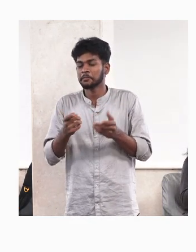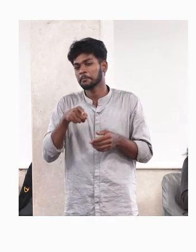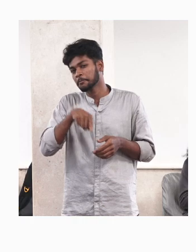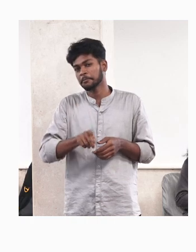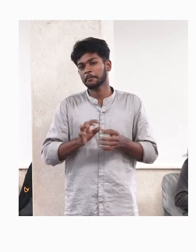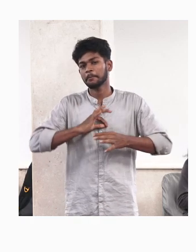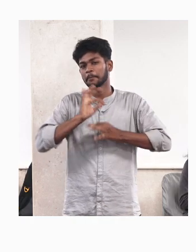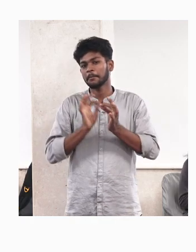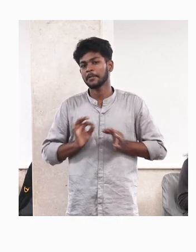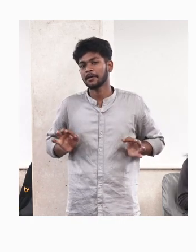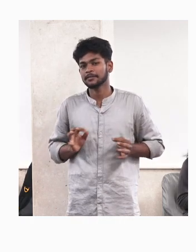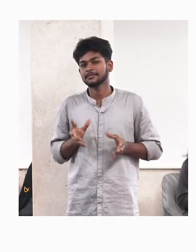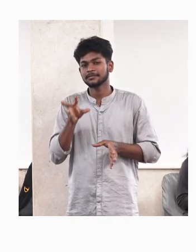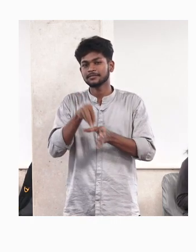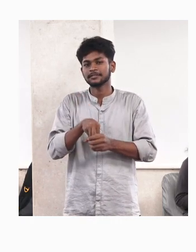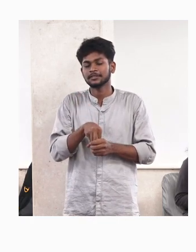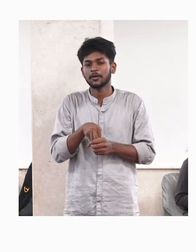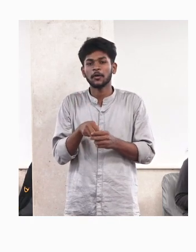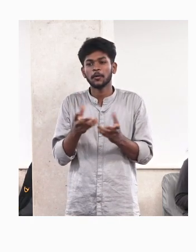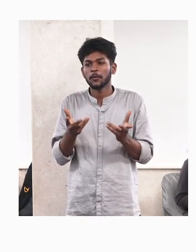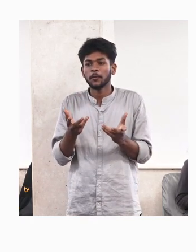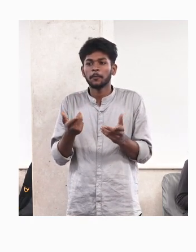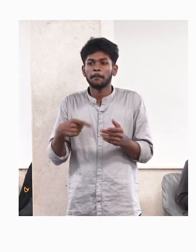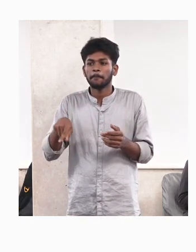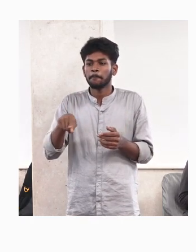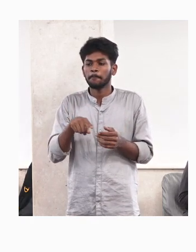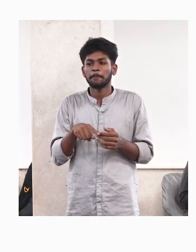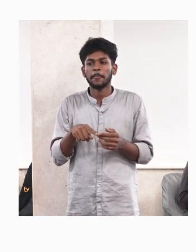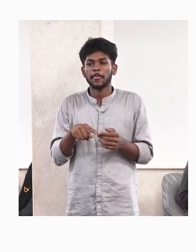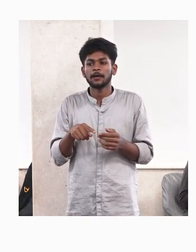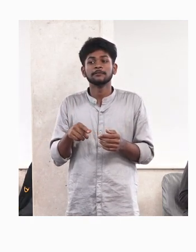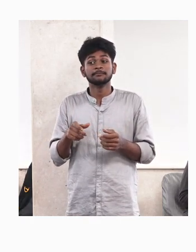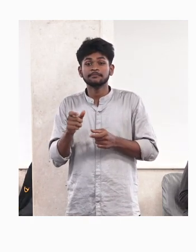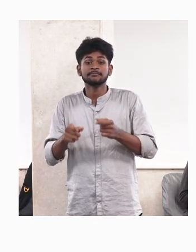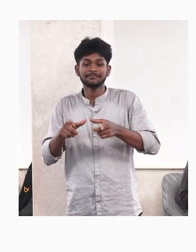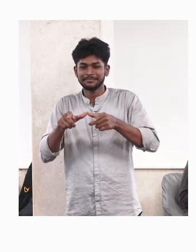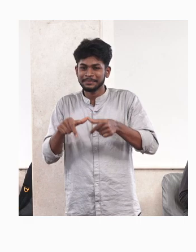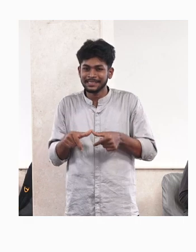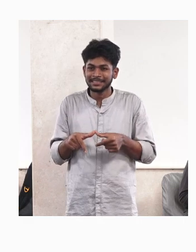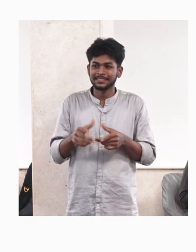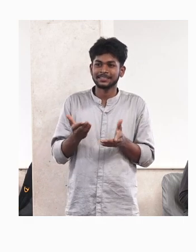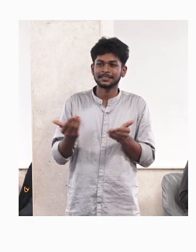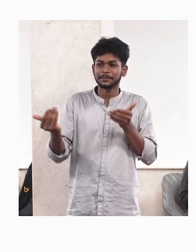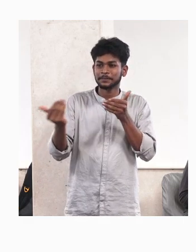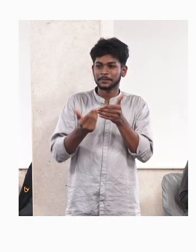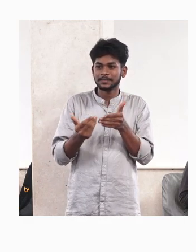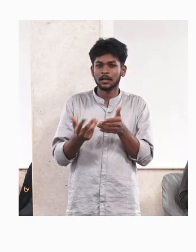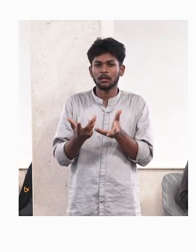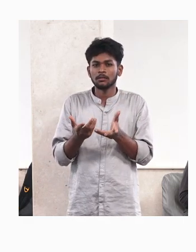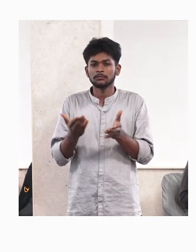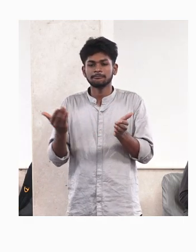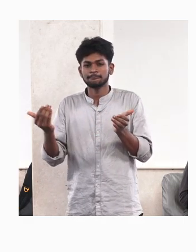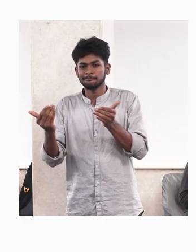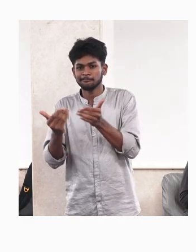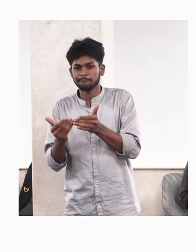yourself and put yourself in the condition to be open to the meeting with the uncertainty